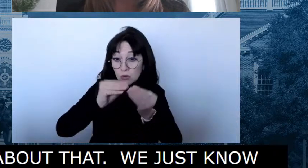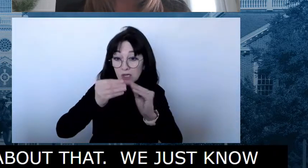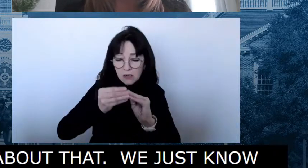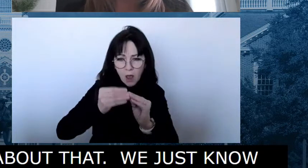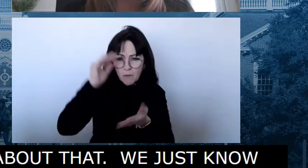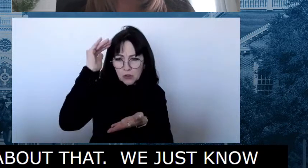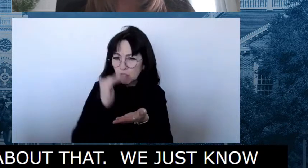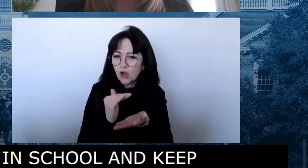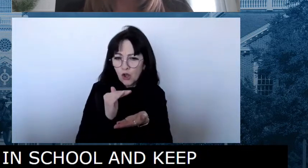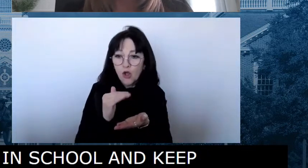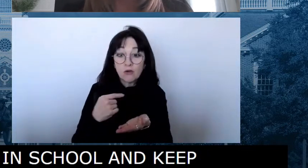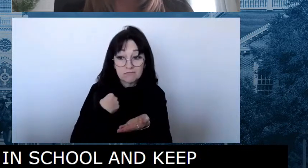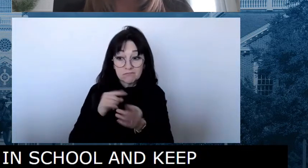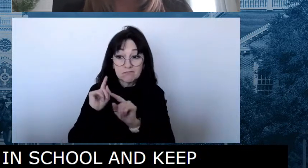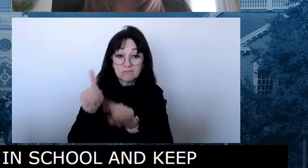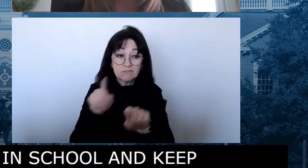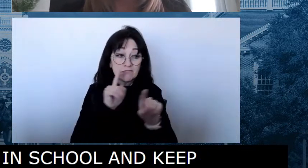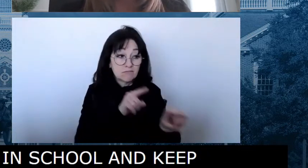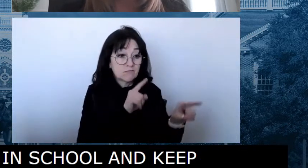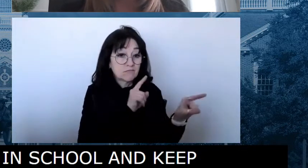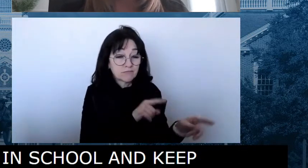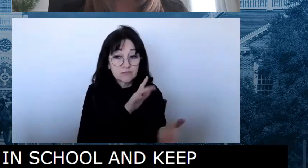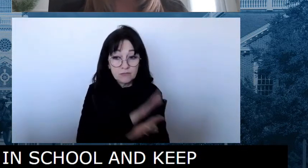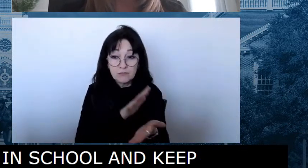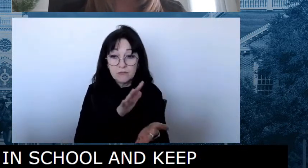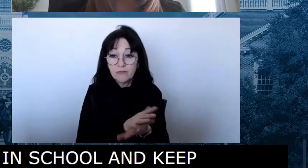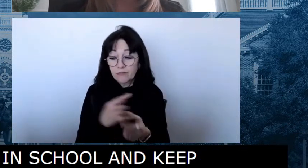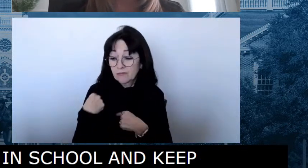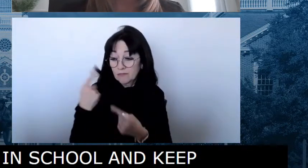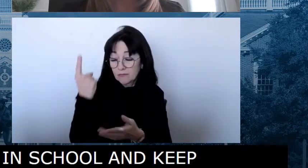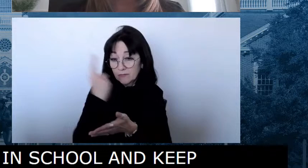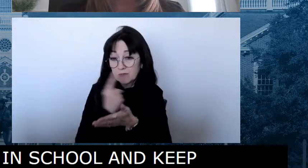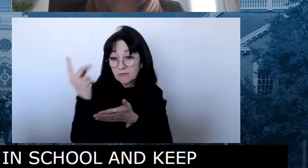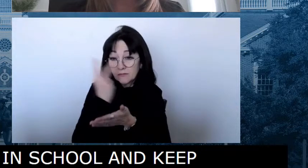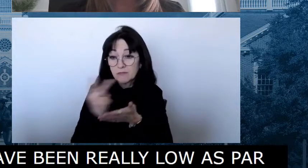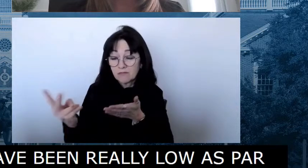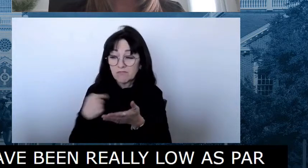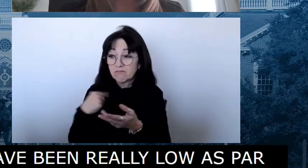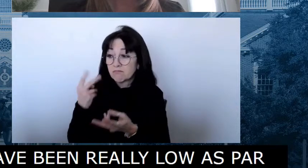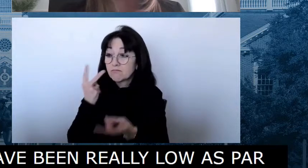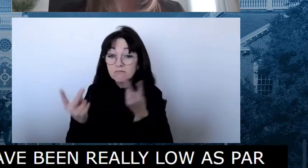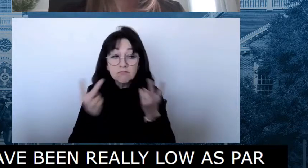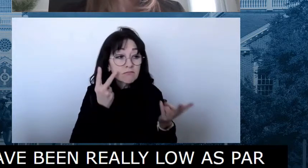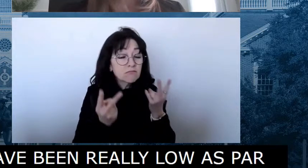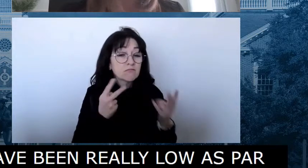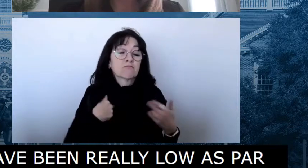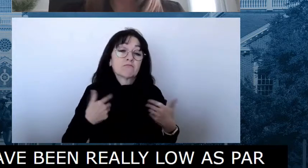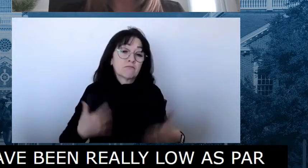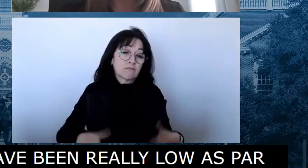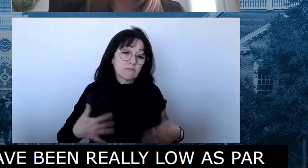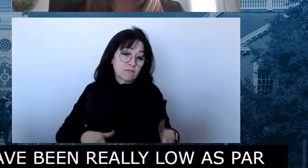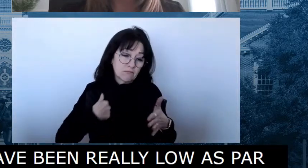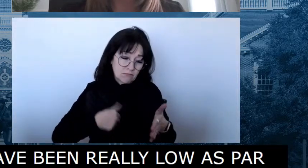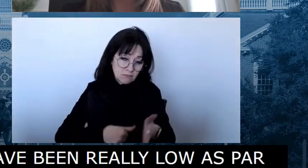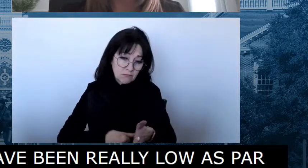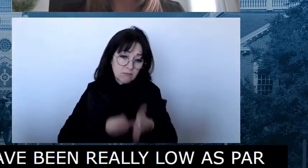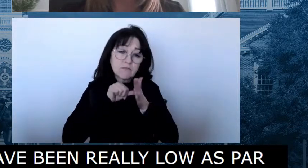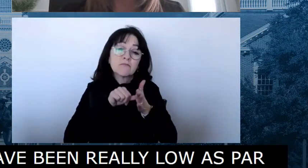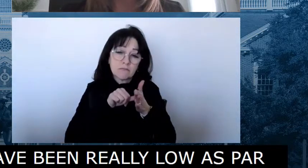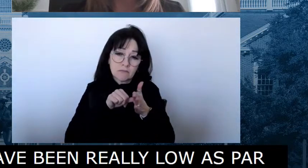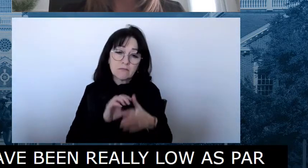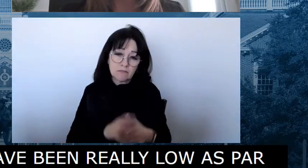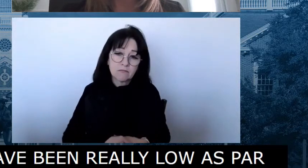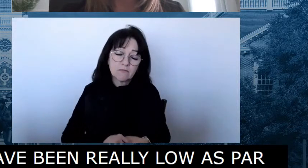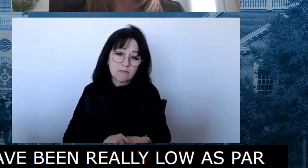in schools the last couple of weeks and been impressed with what I've seen there. We're continue to make sure